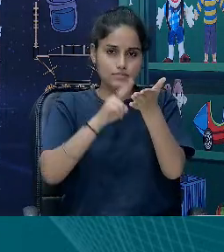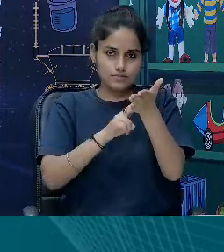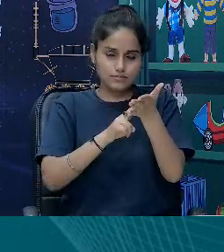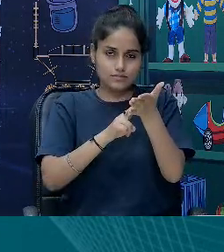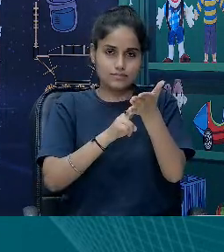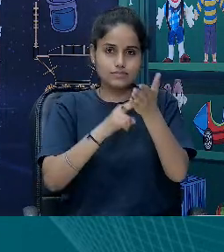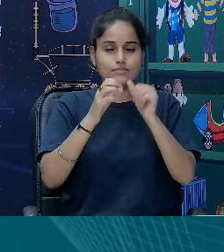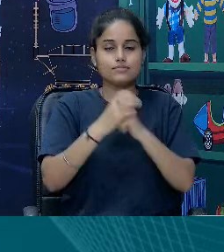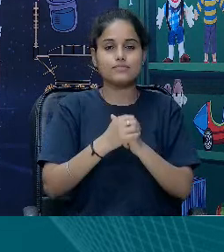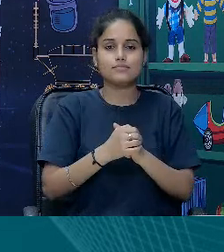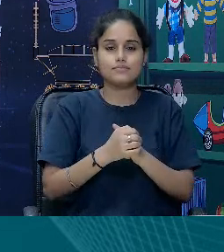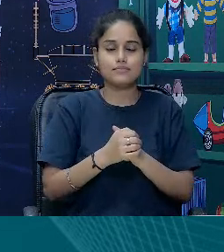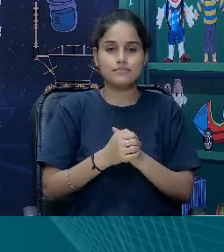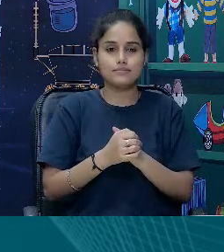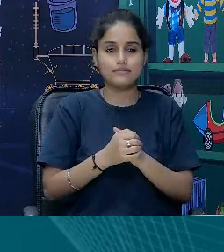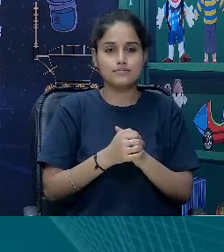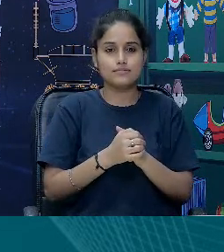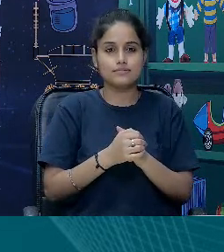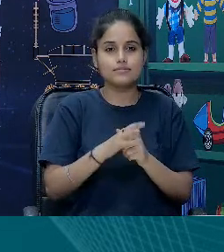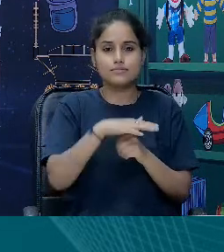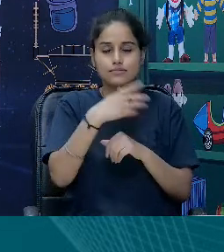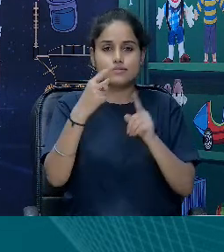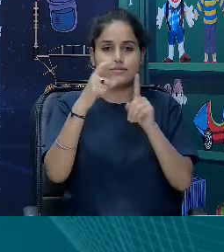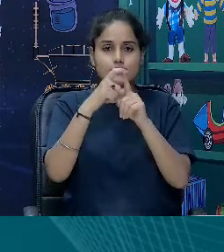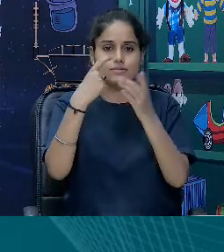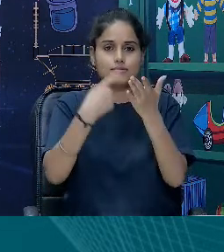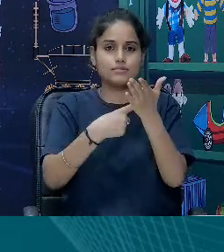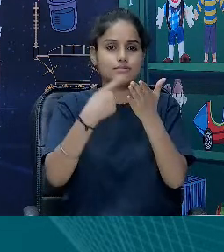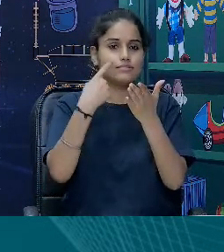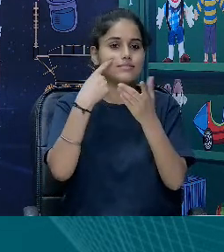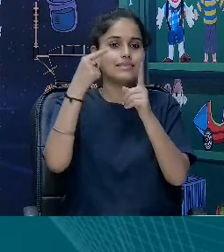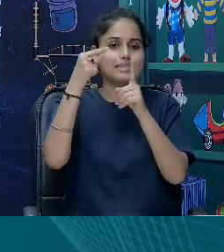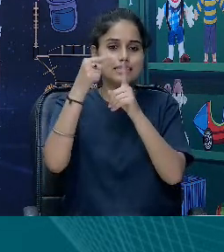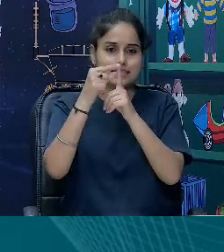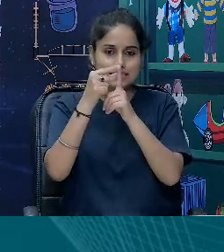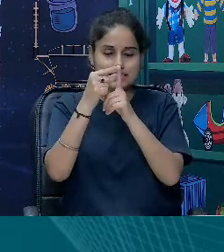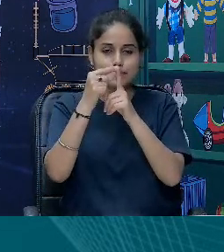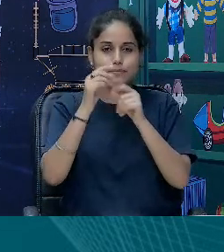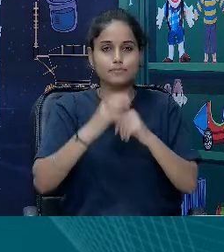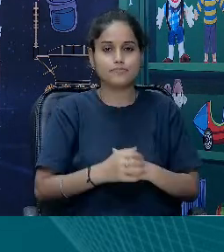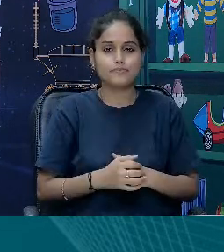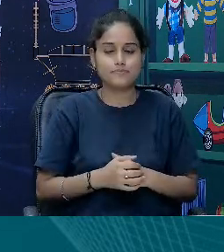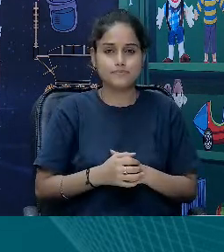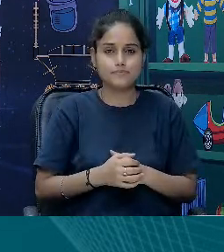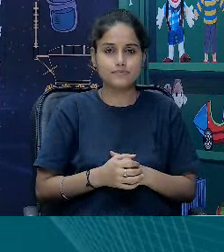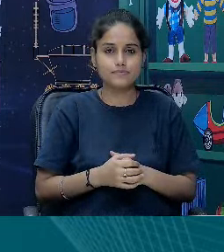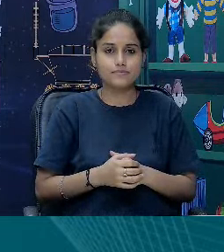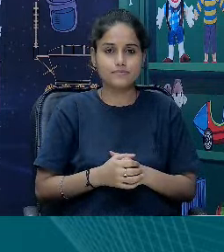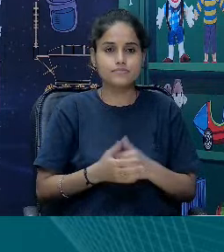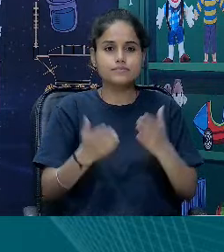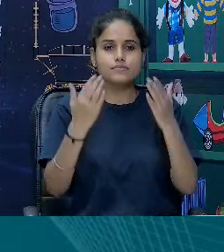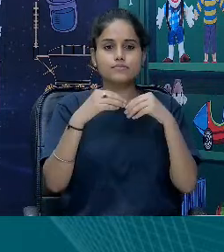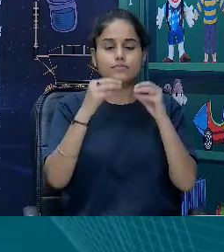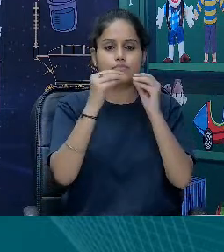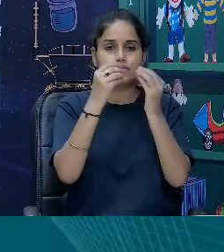D-R-A-I-N, drain. D-R-I-P, drip.